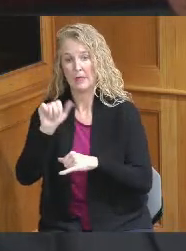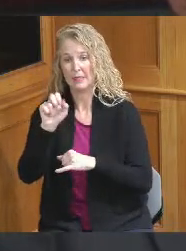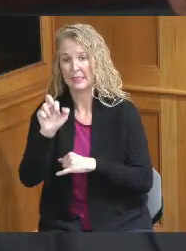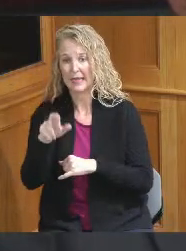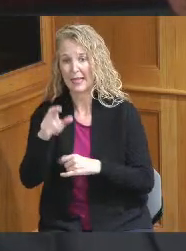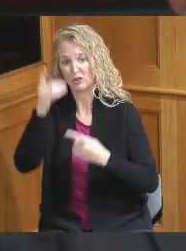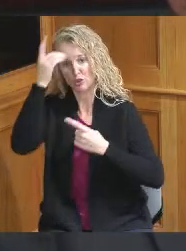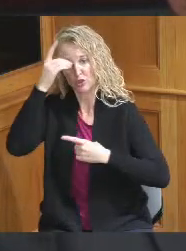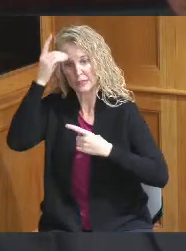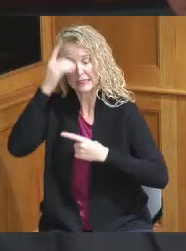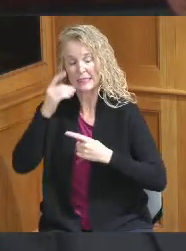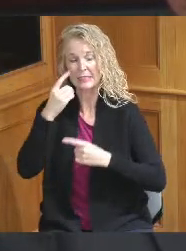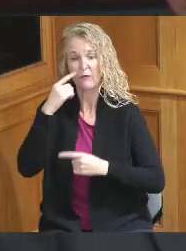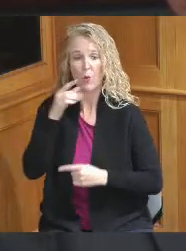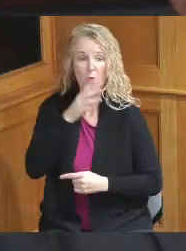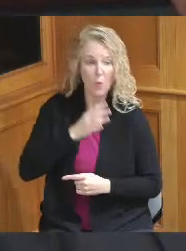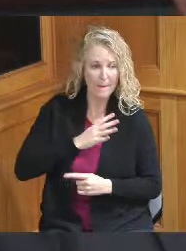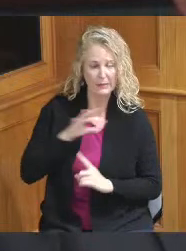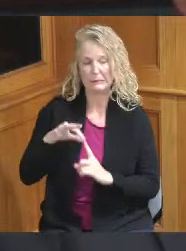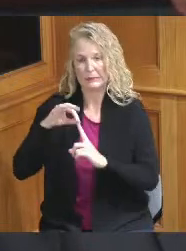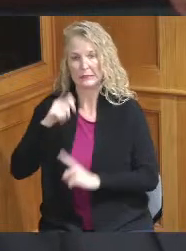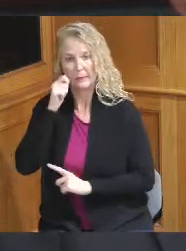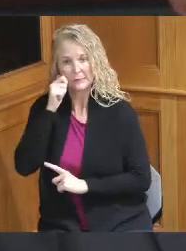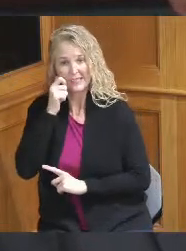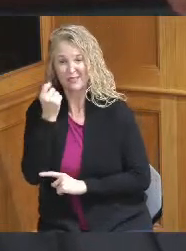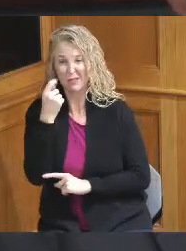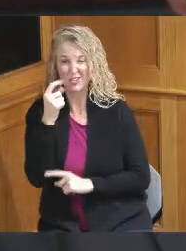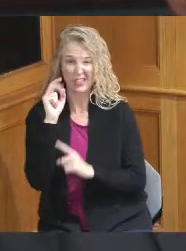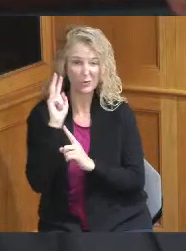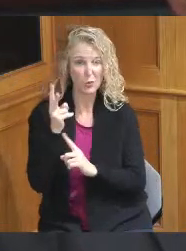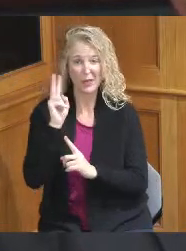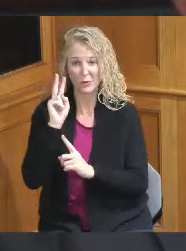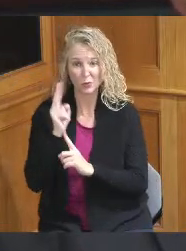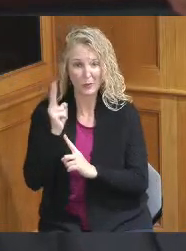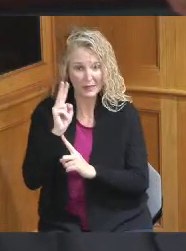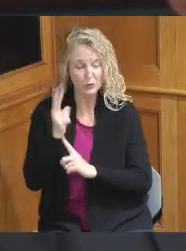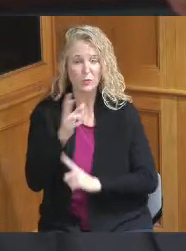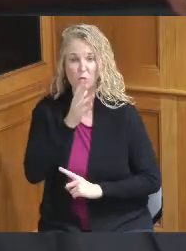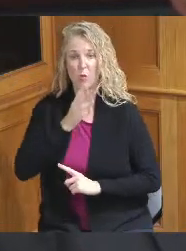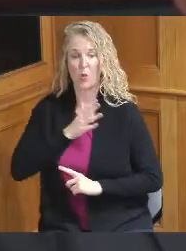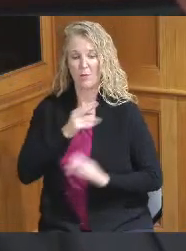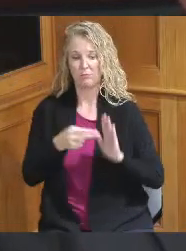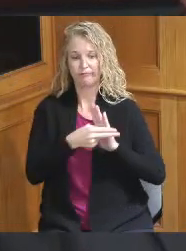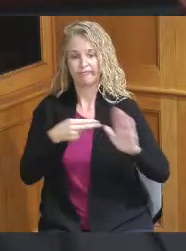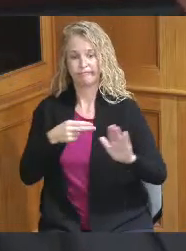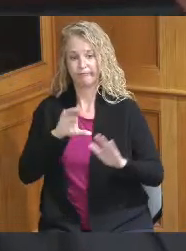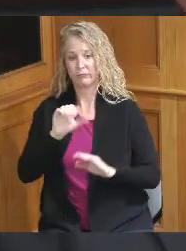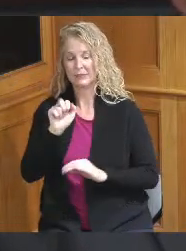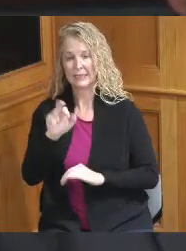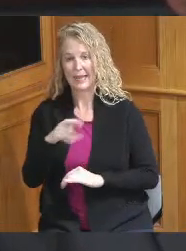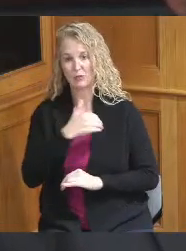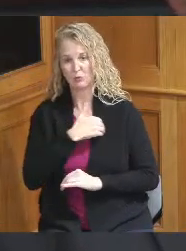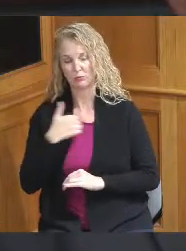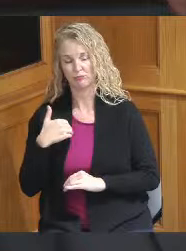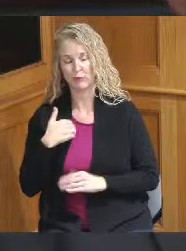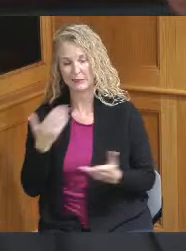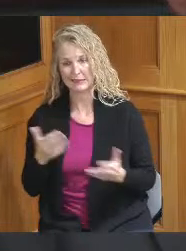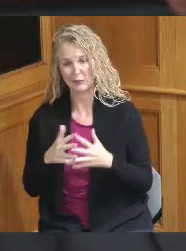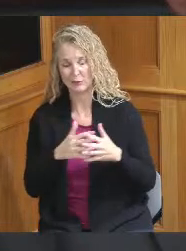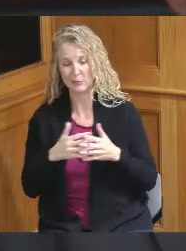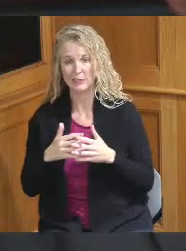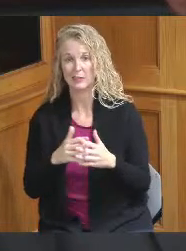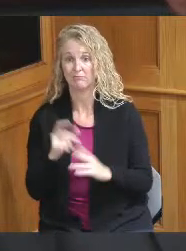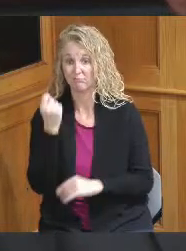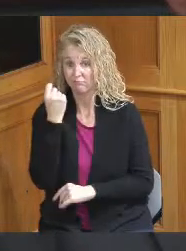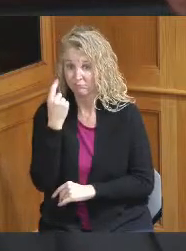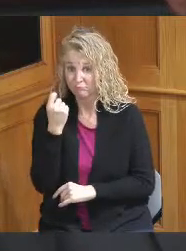for skin cancers, and on average every 2 minutes, a woman is diagnosed with breast cancer in the United States. And whereas